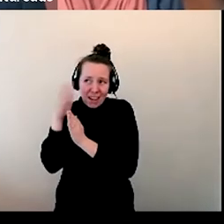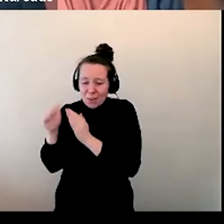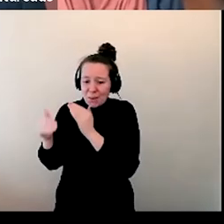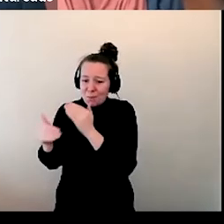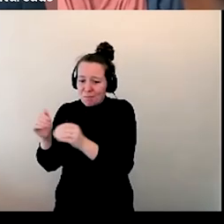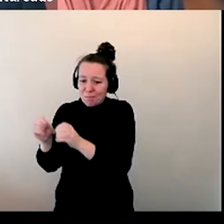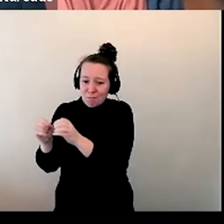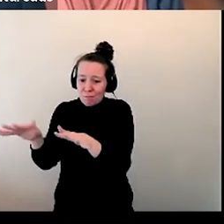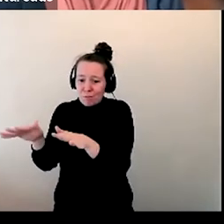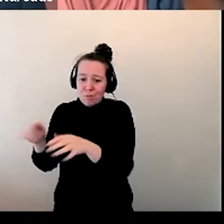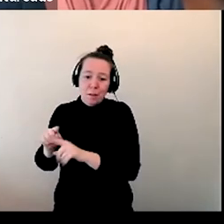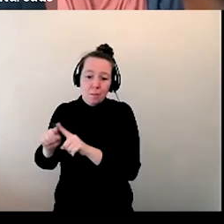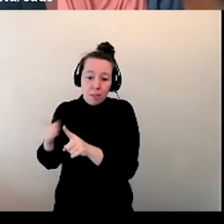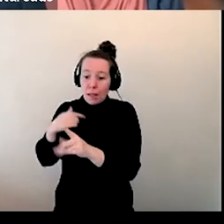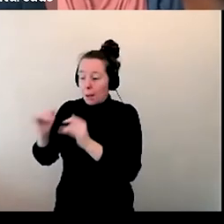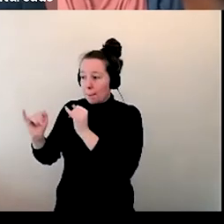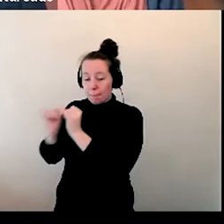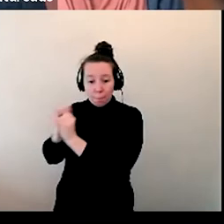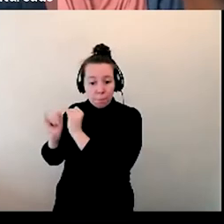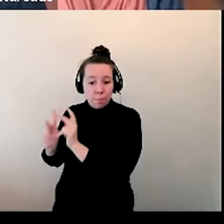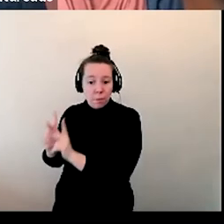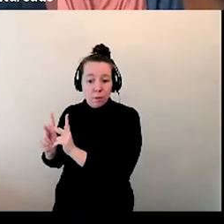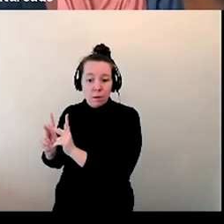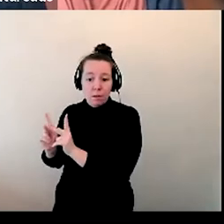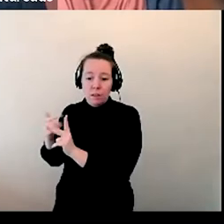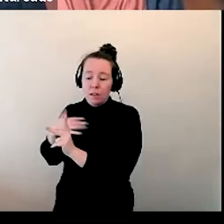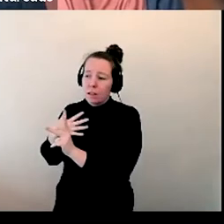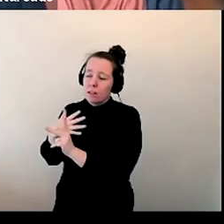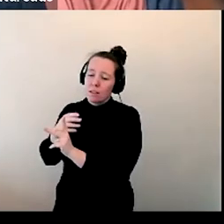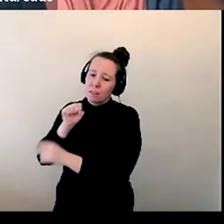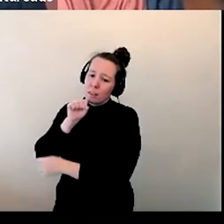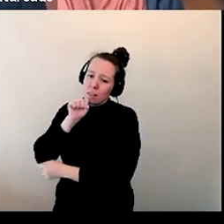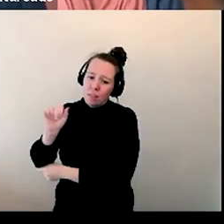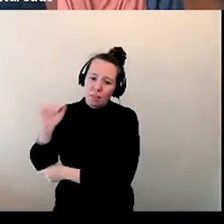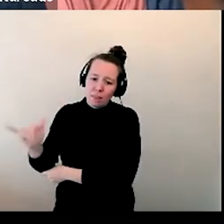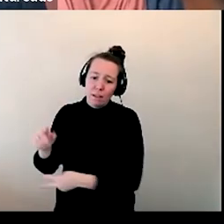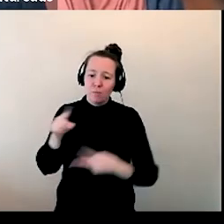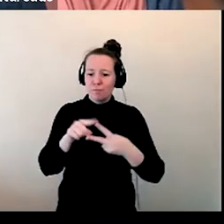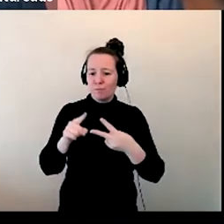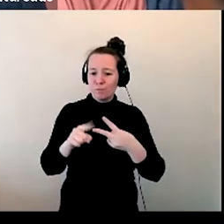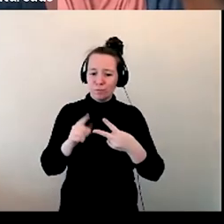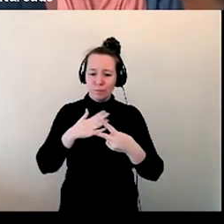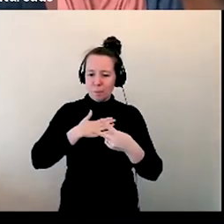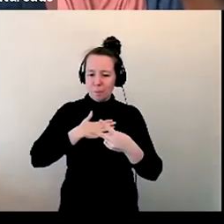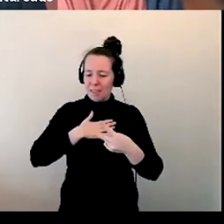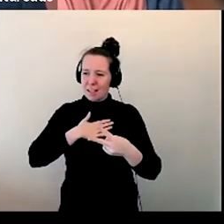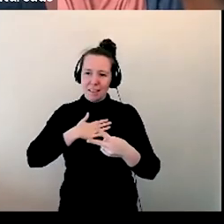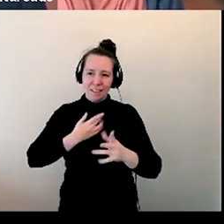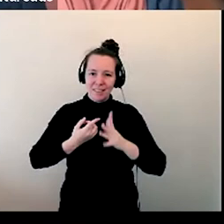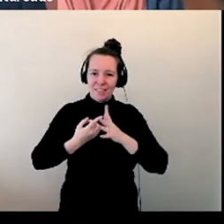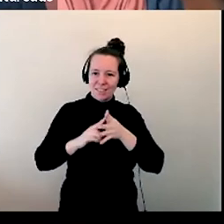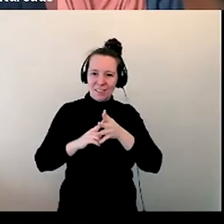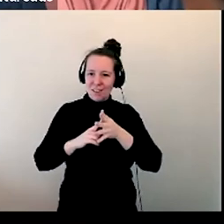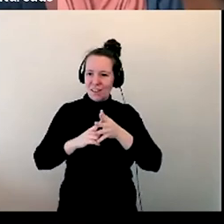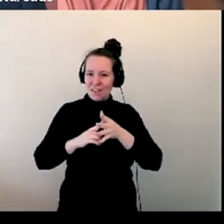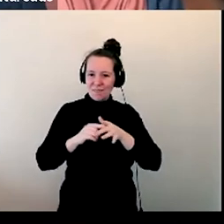love all the people that I've interviewed so far. But those are the two things. Yeah. Weirdly enough, my first video